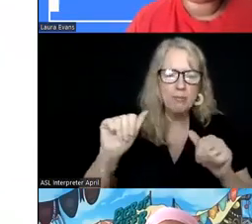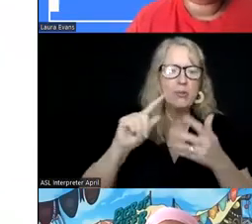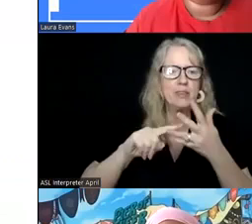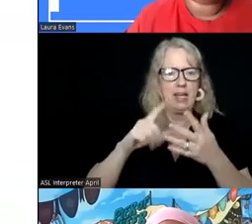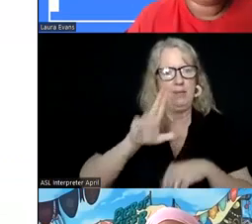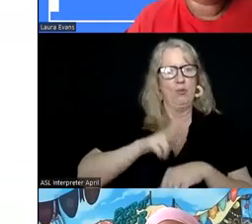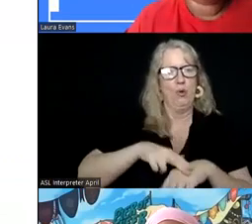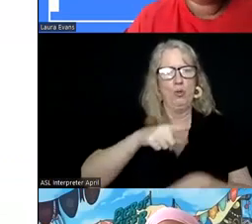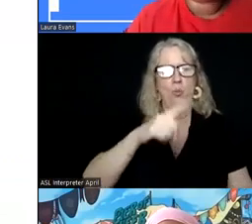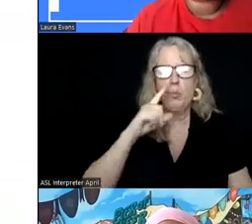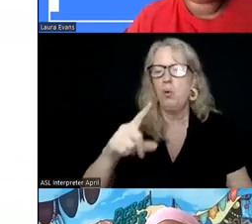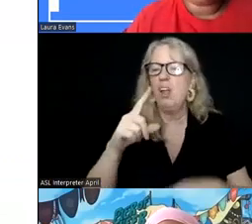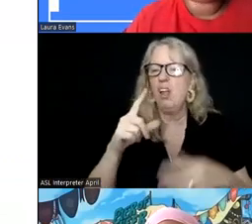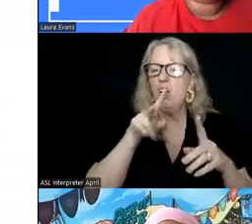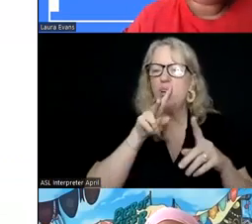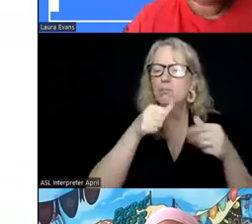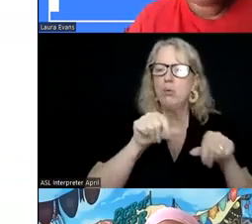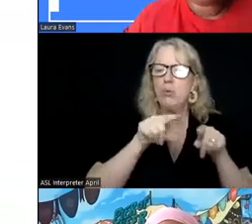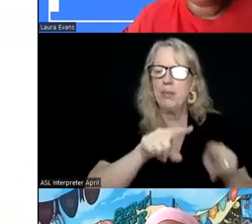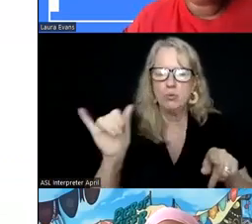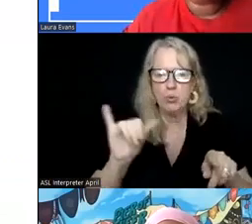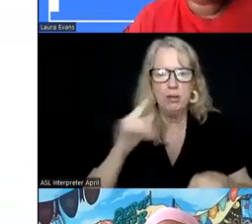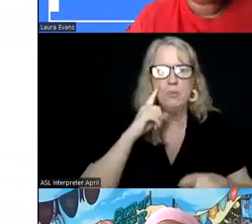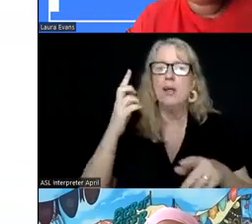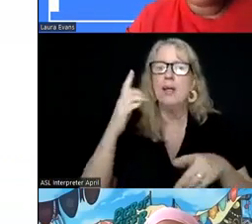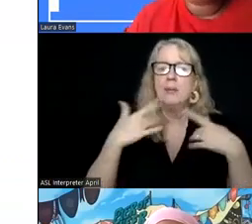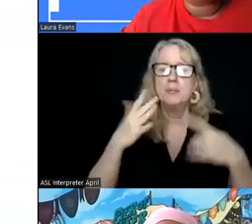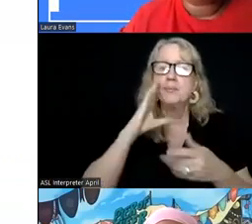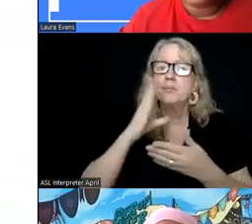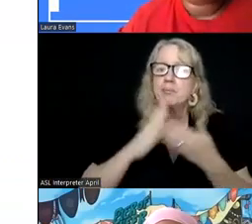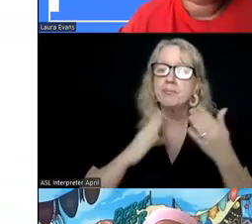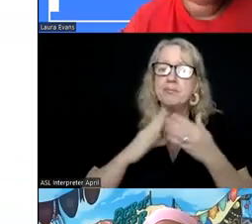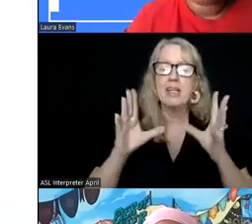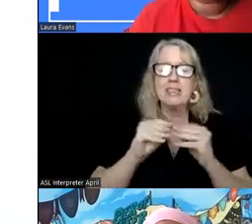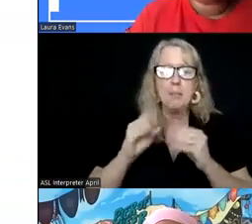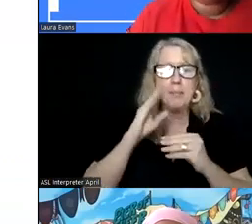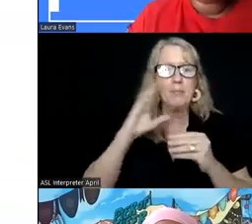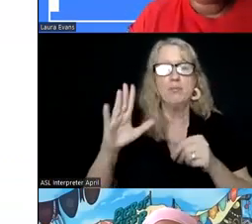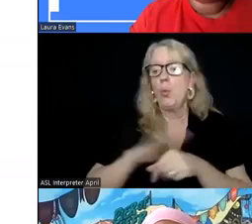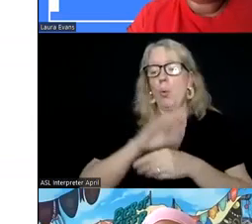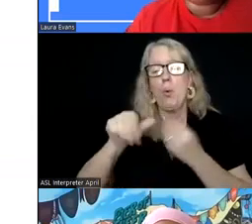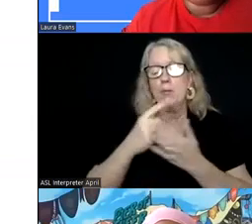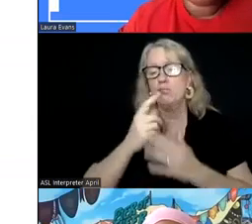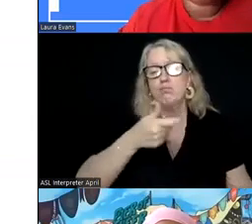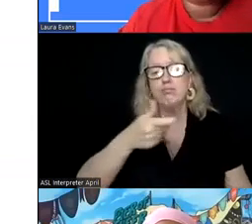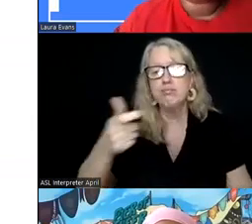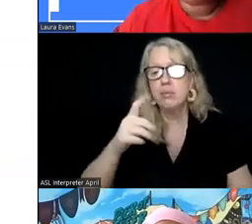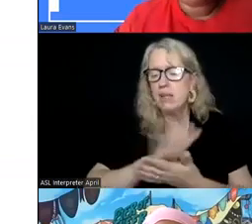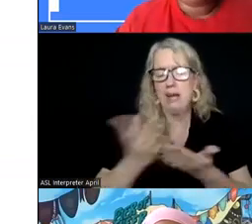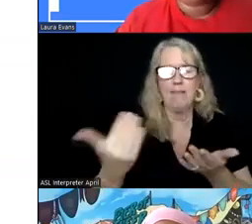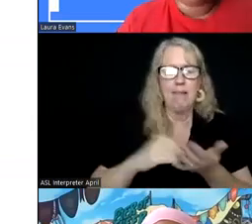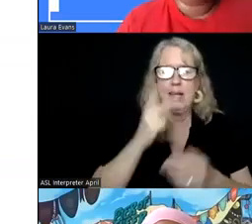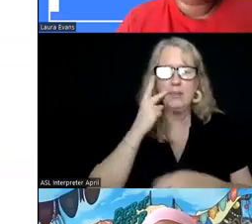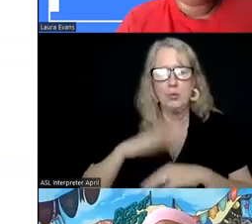will be posted there as well. Broken out by individual segments, or if you have the whole hour, you can watch the video again right there on the